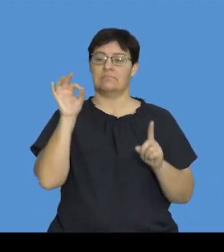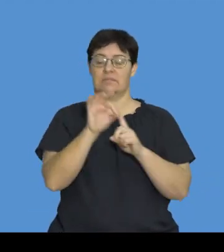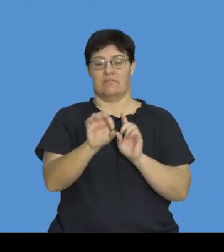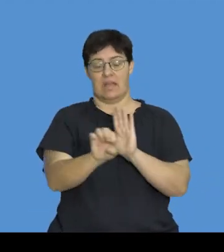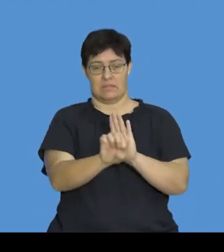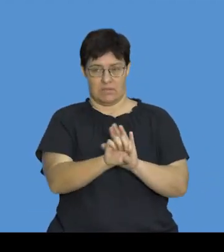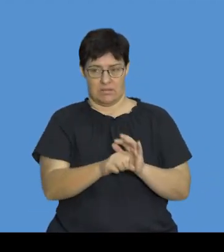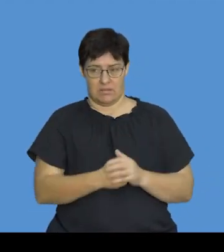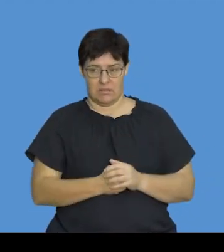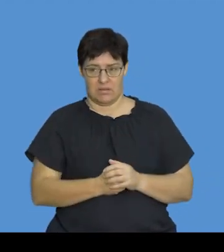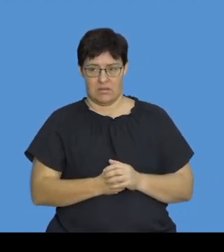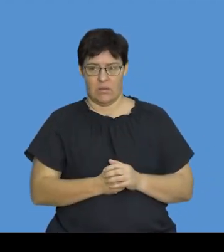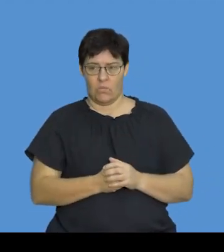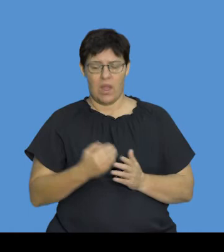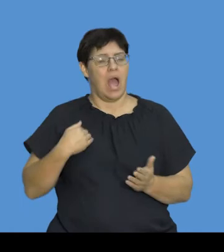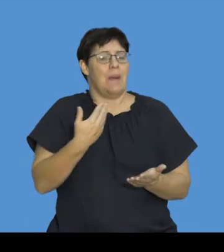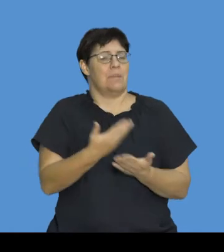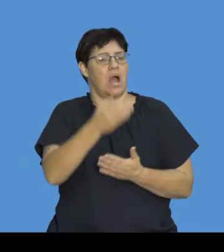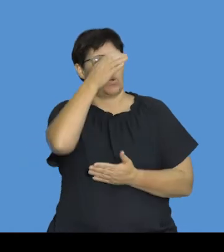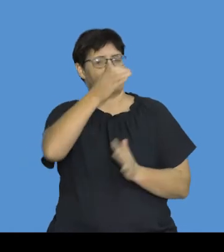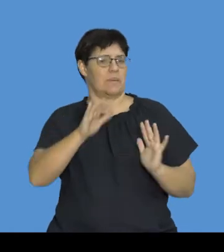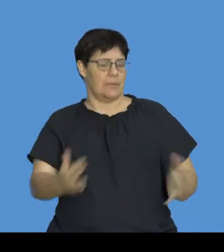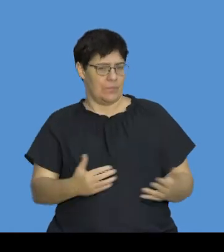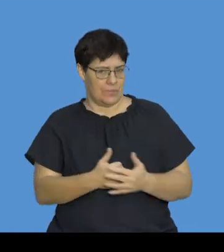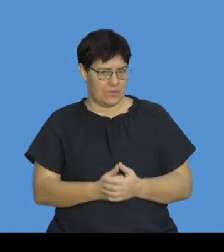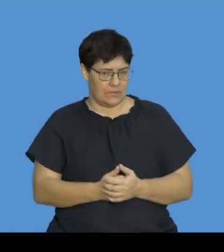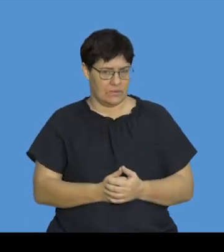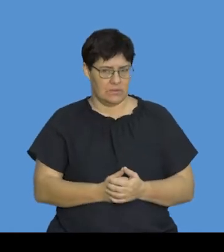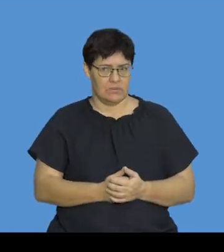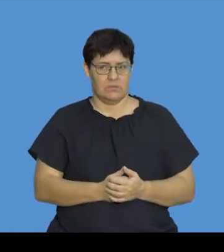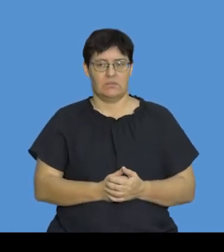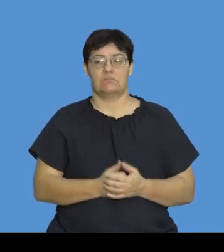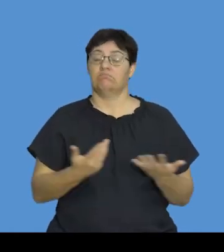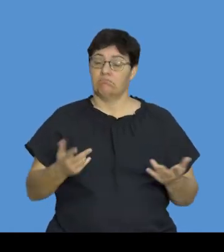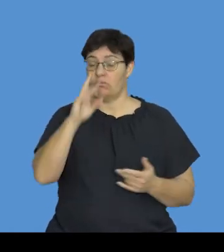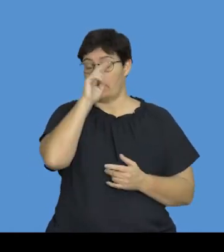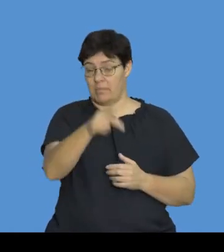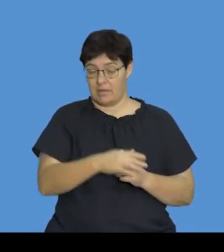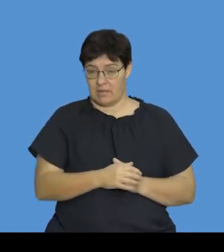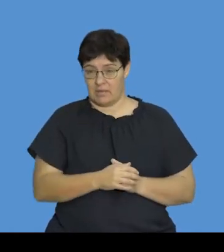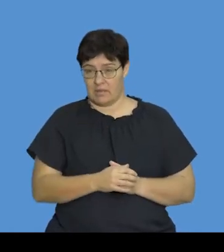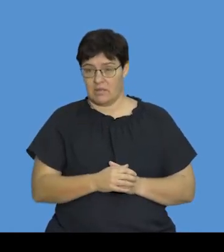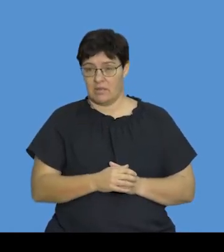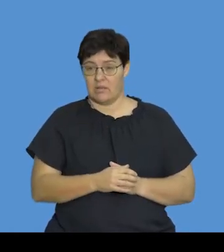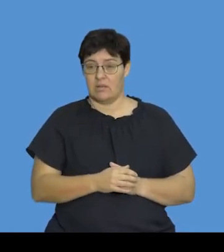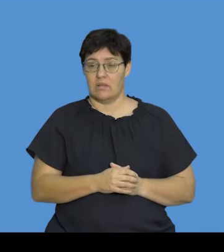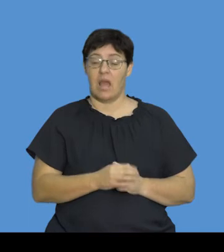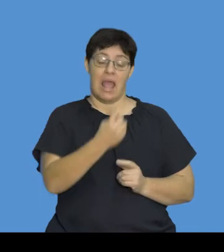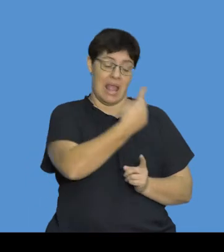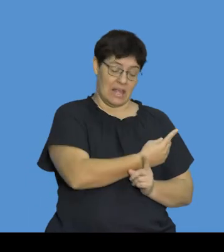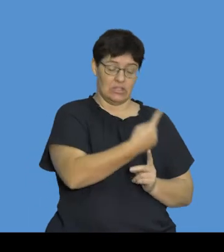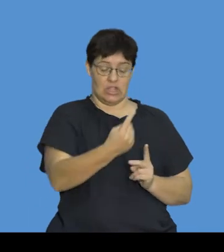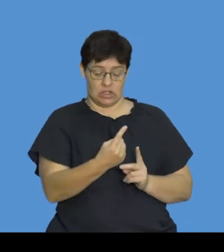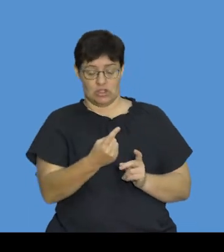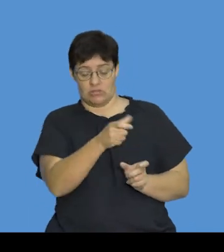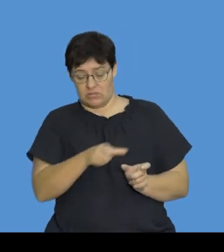now of how we then apply this concept I'm talking about. So firstly, remember, each term will be distributed